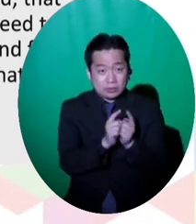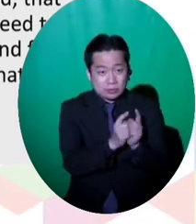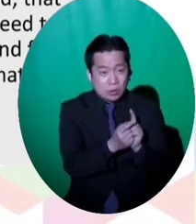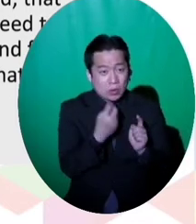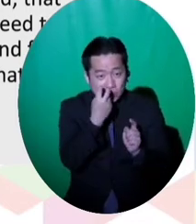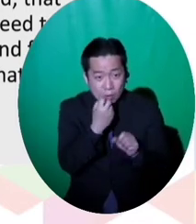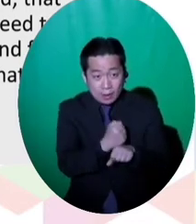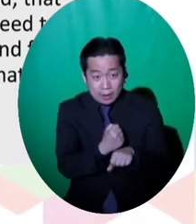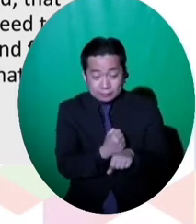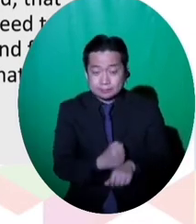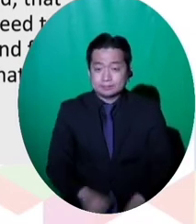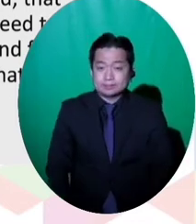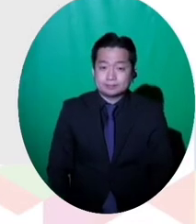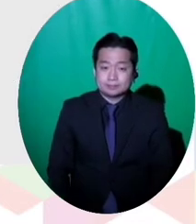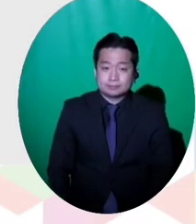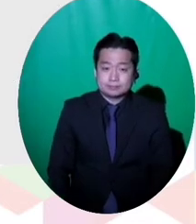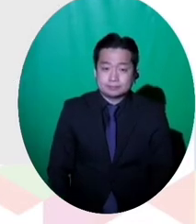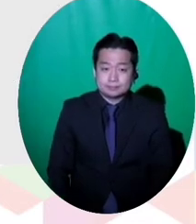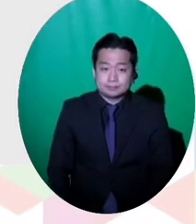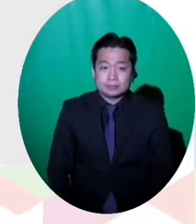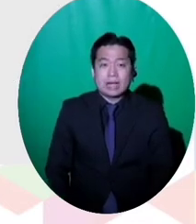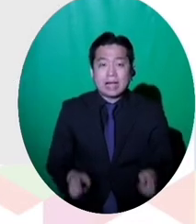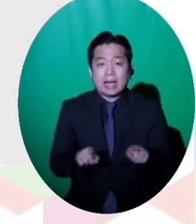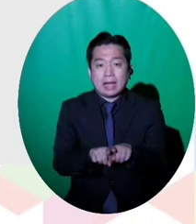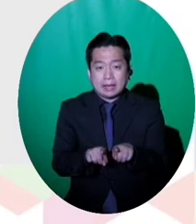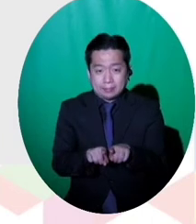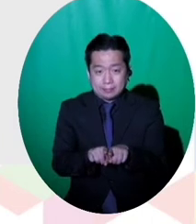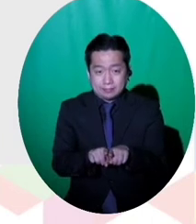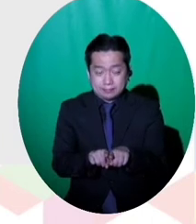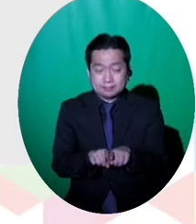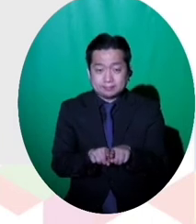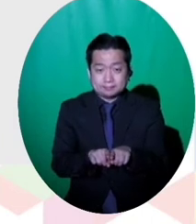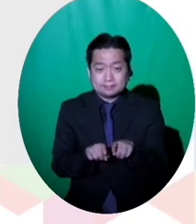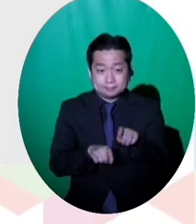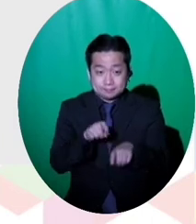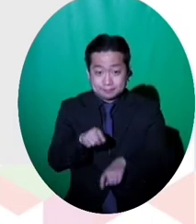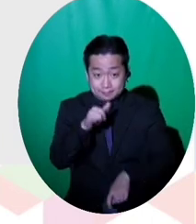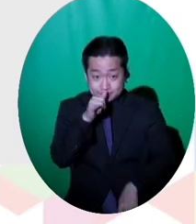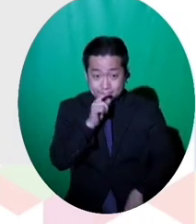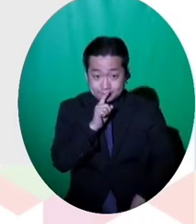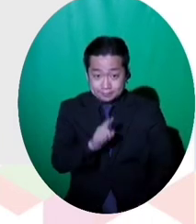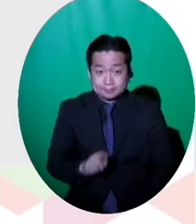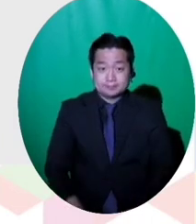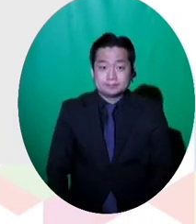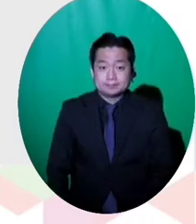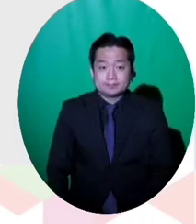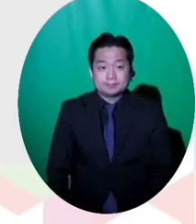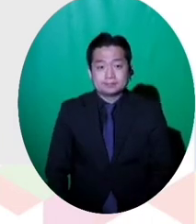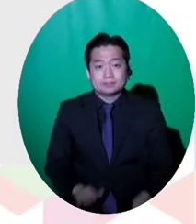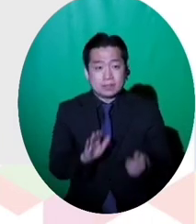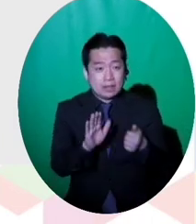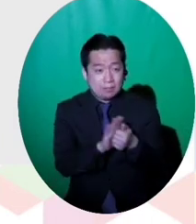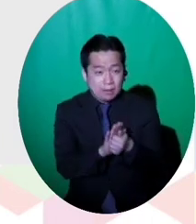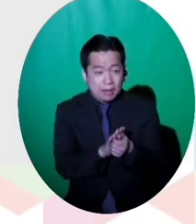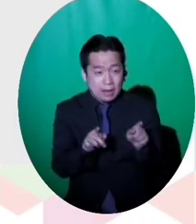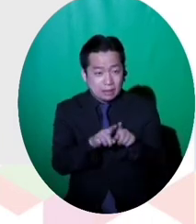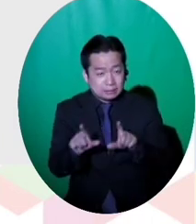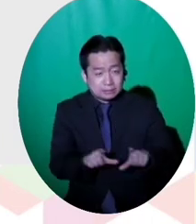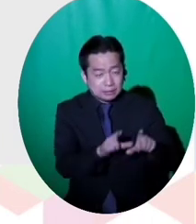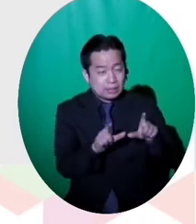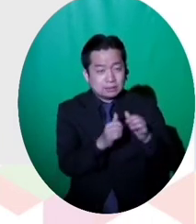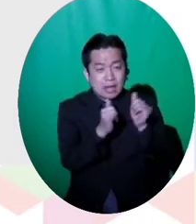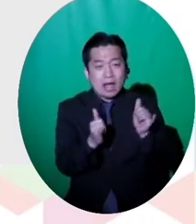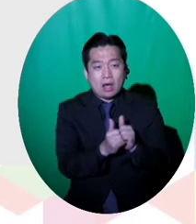also take care and give back. Now, such a way of caring is not impossible. Citizens need to